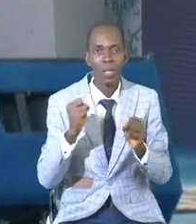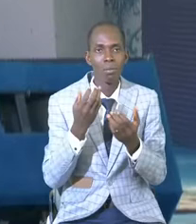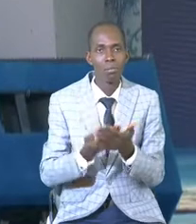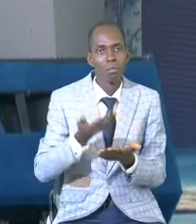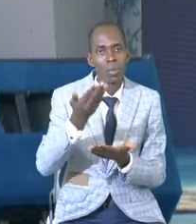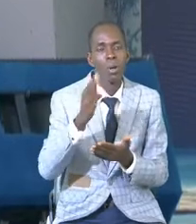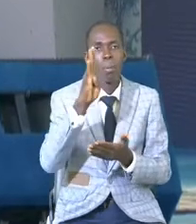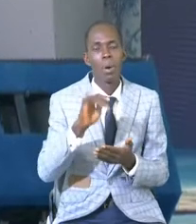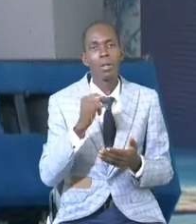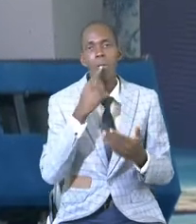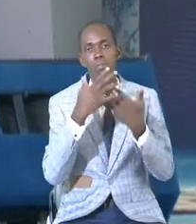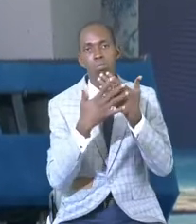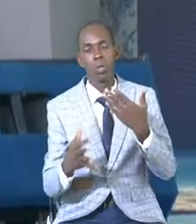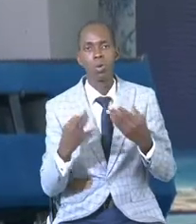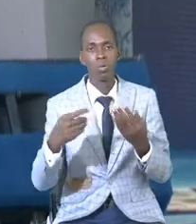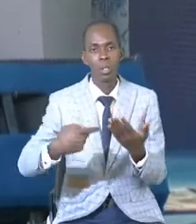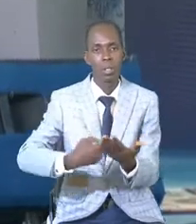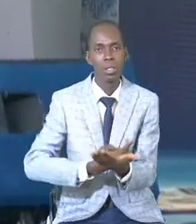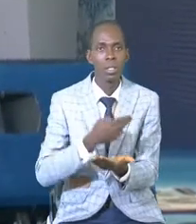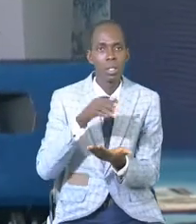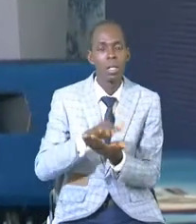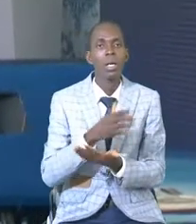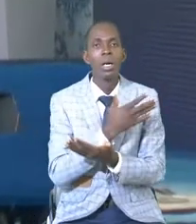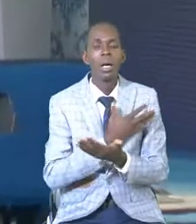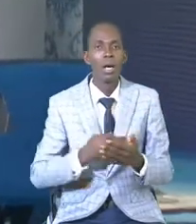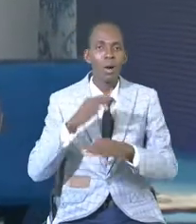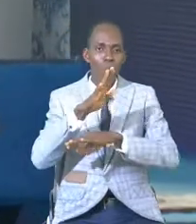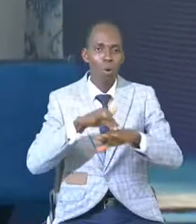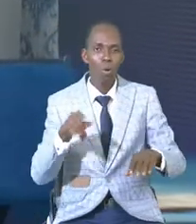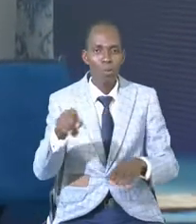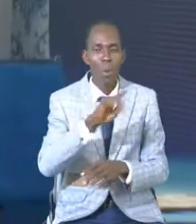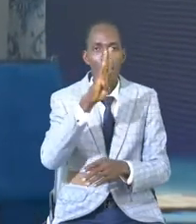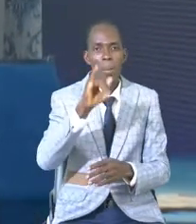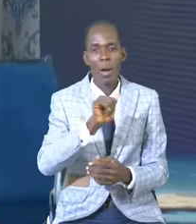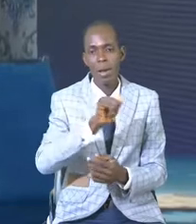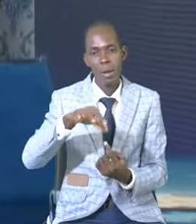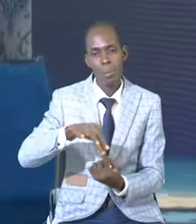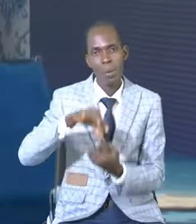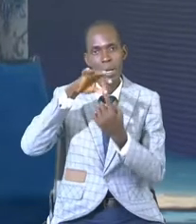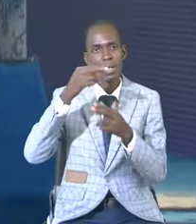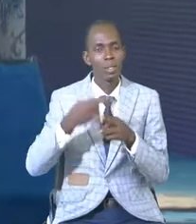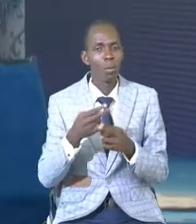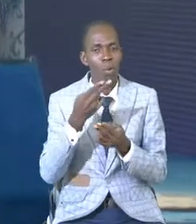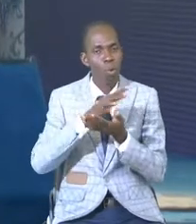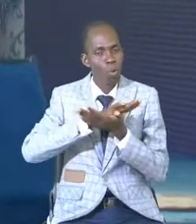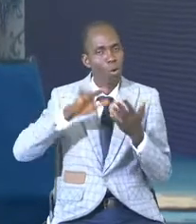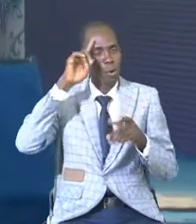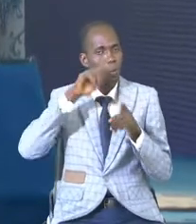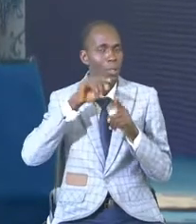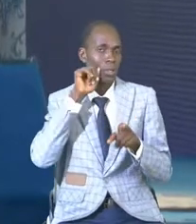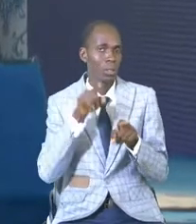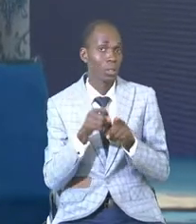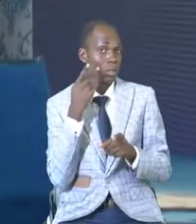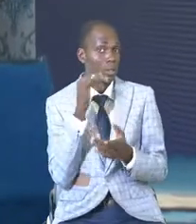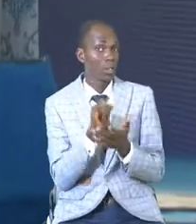blood of the Lamb. And he calls them by his particular name, holy brethren. I want you to notice that, because you see in